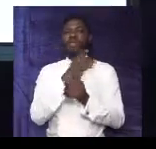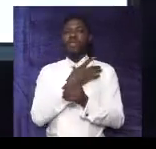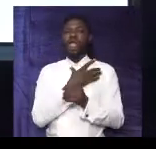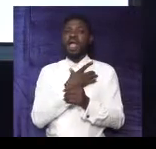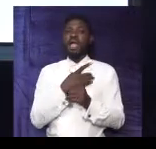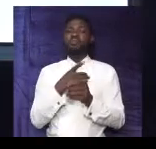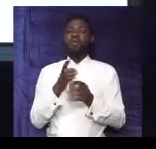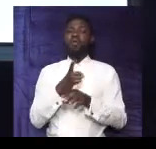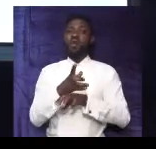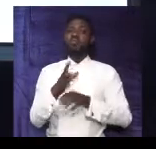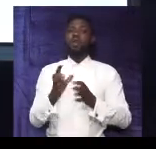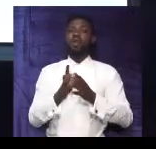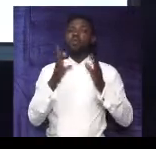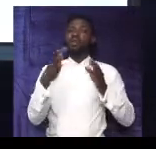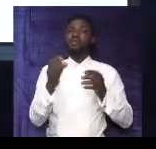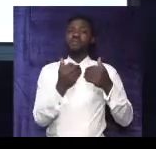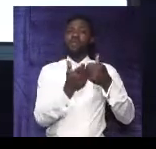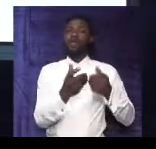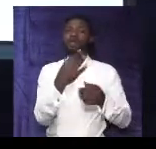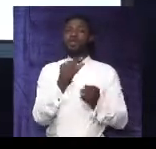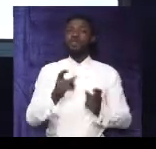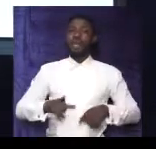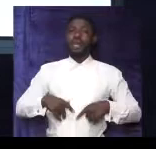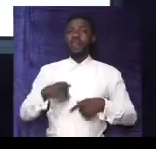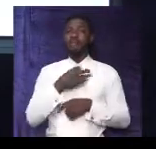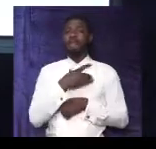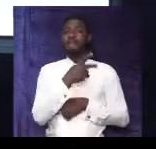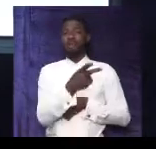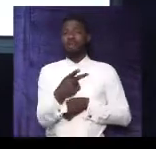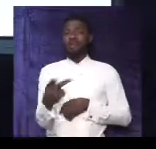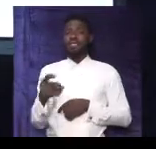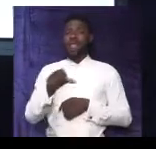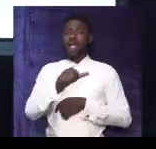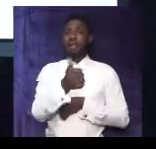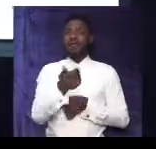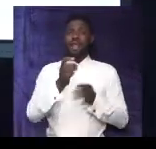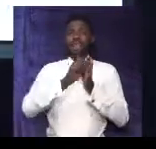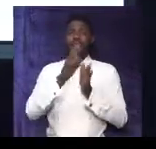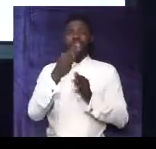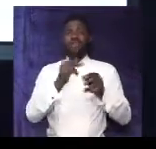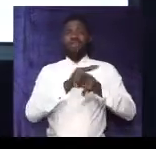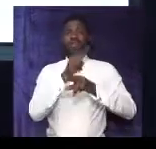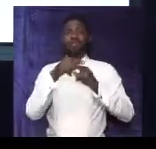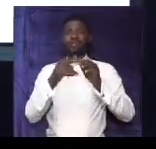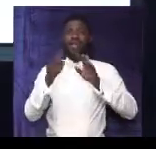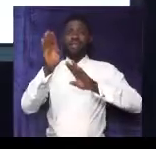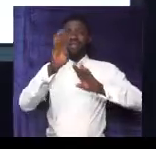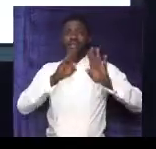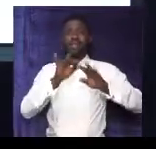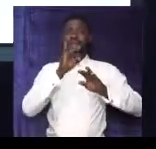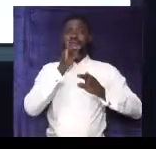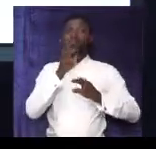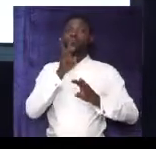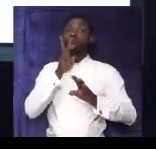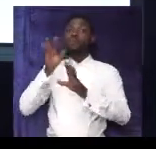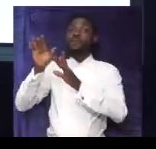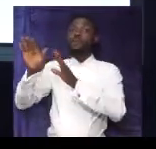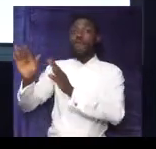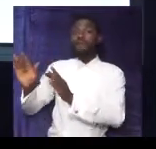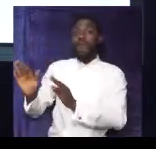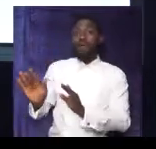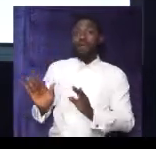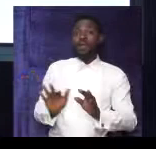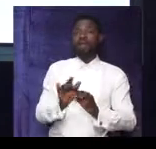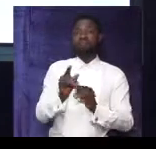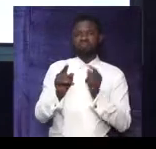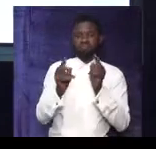it's caused a lot of loss of lives and properties. Another example of natural disaster is flood.